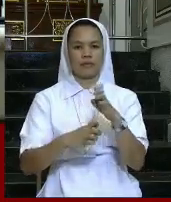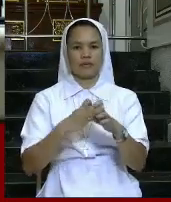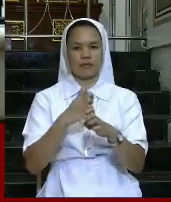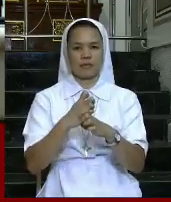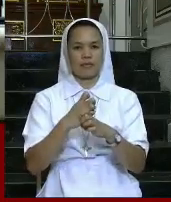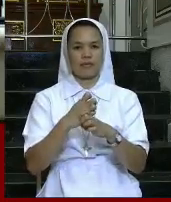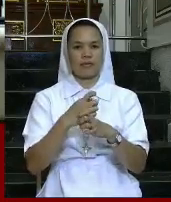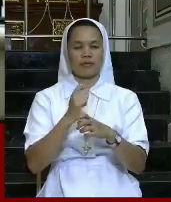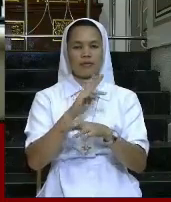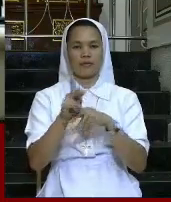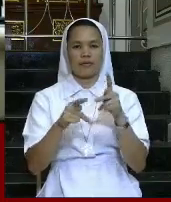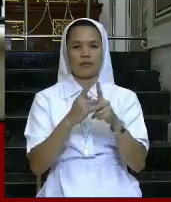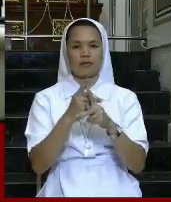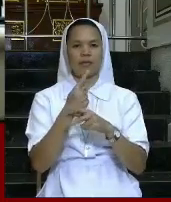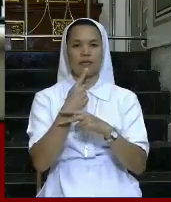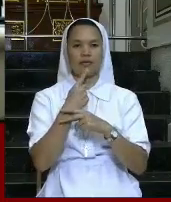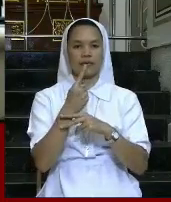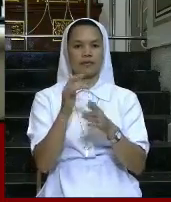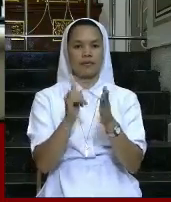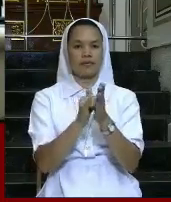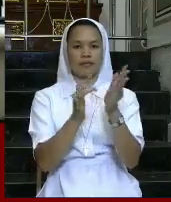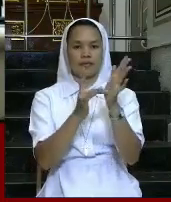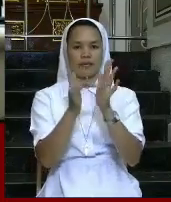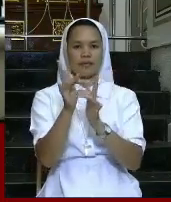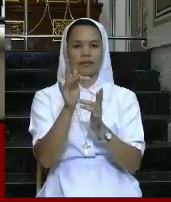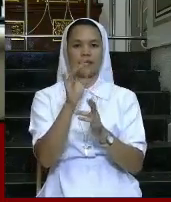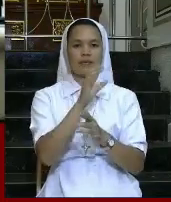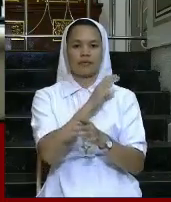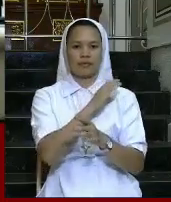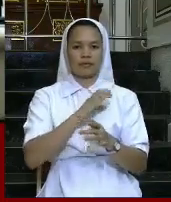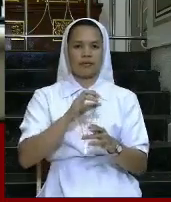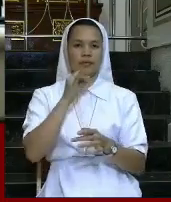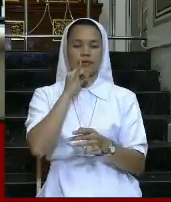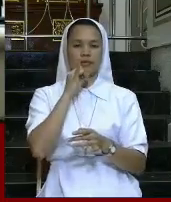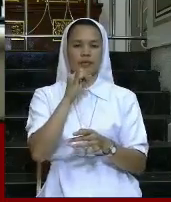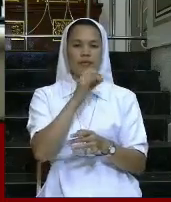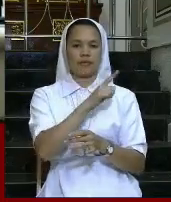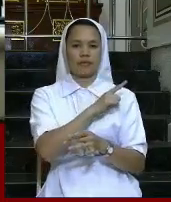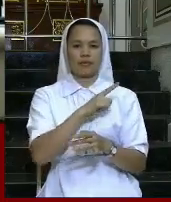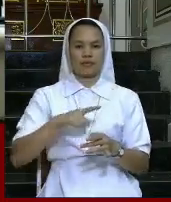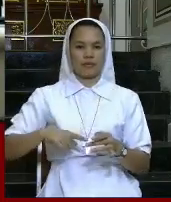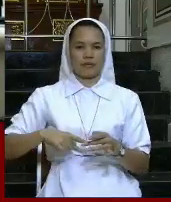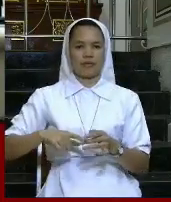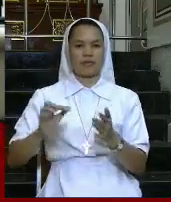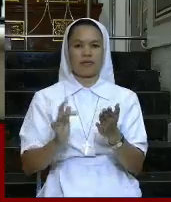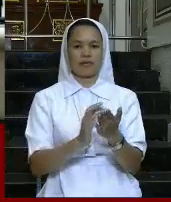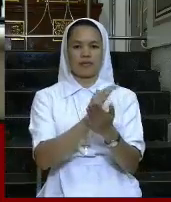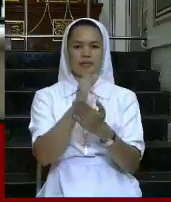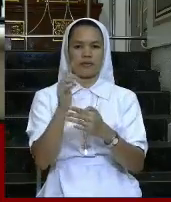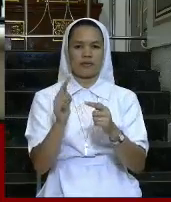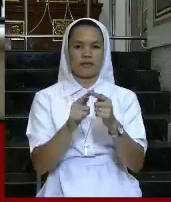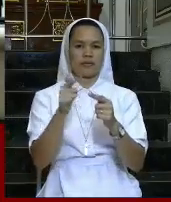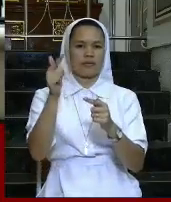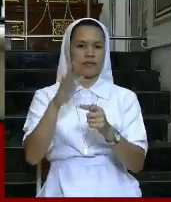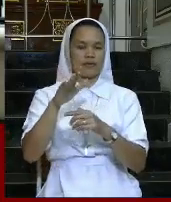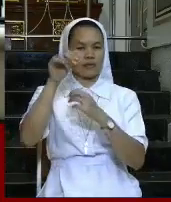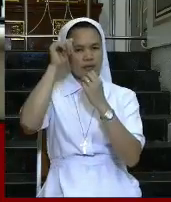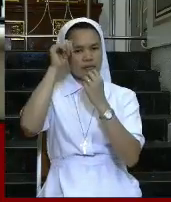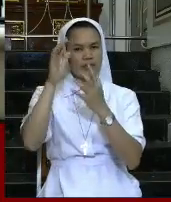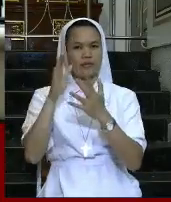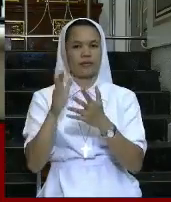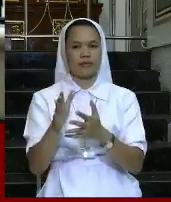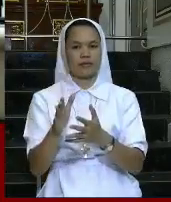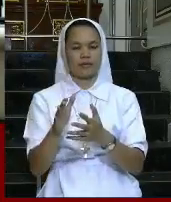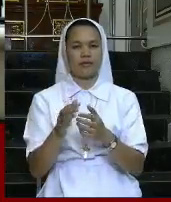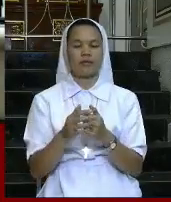tongue confess that Jesus Christ is Lord, to the glory of God the Father.